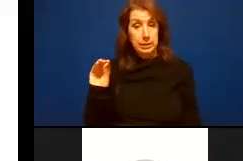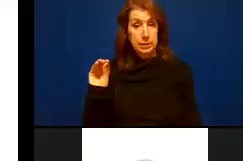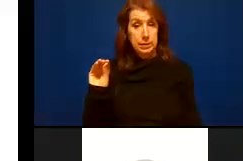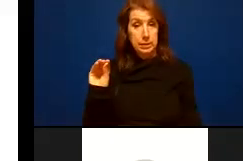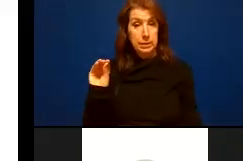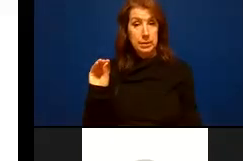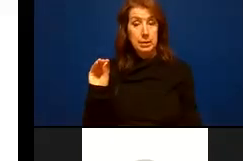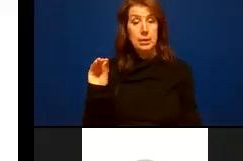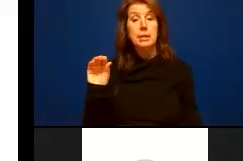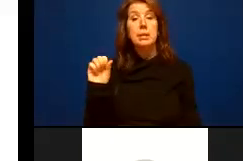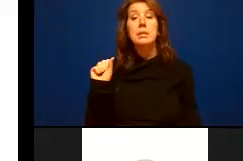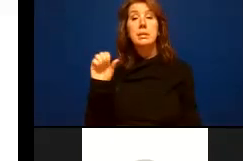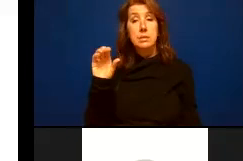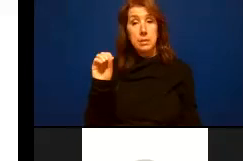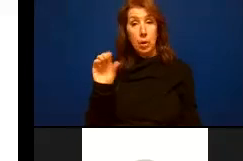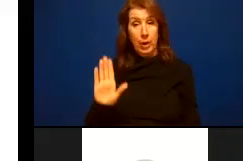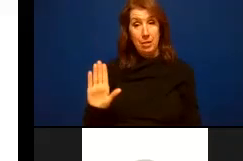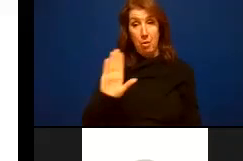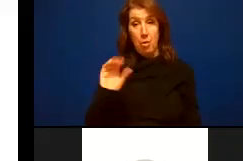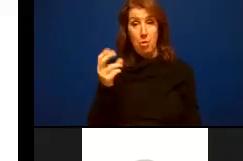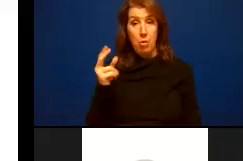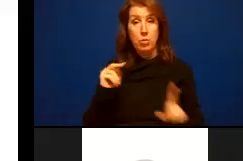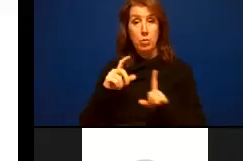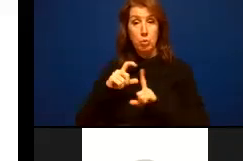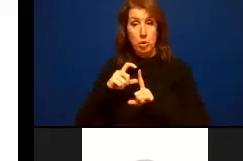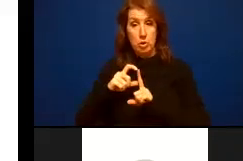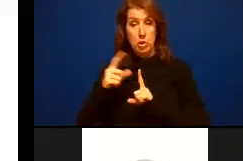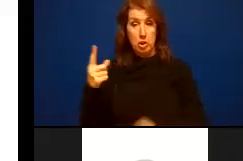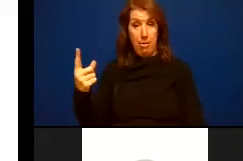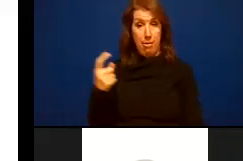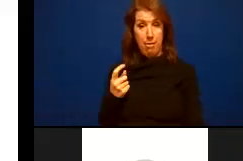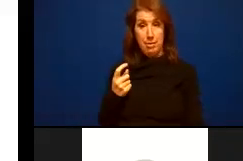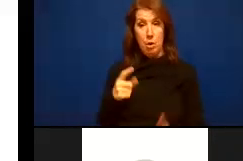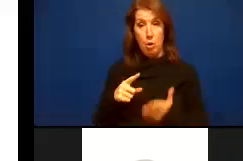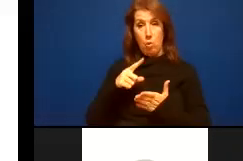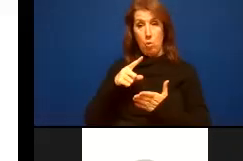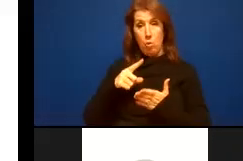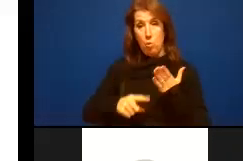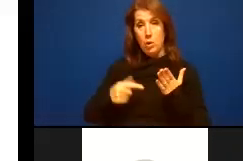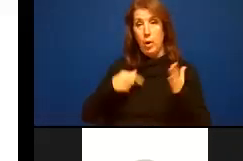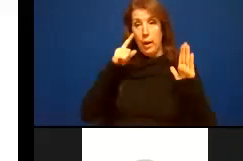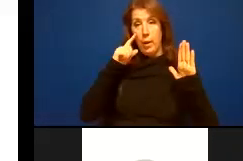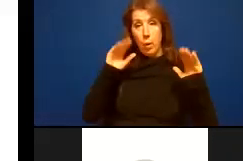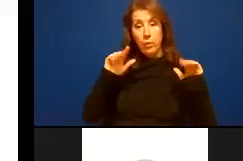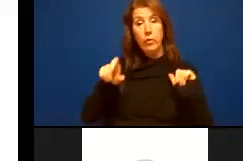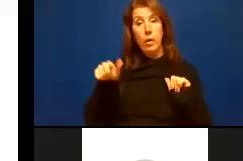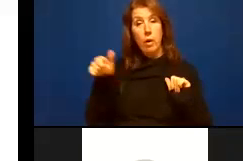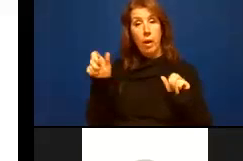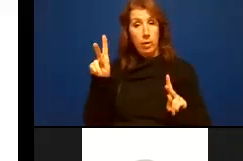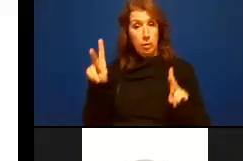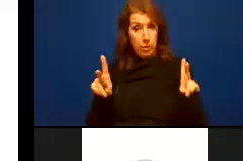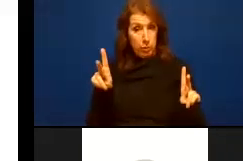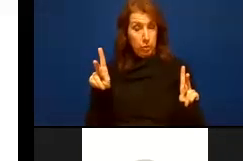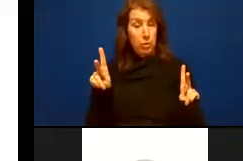And so in her own words, when she was asked, what do I hope for other people in